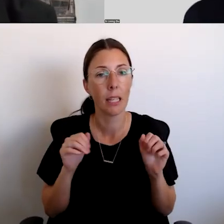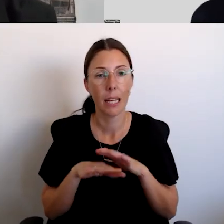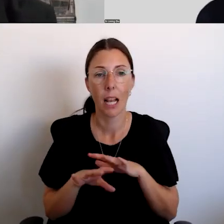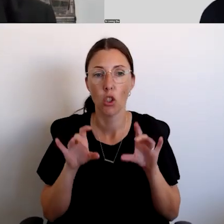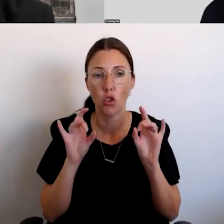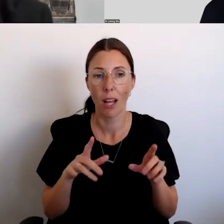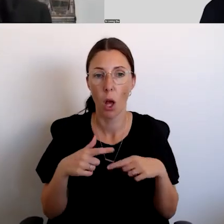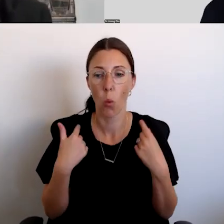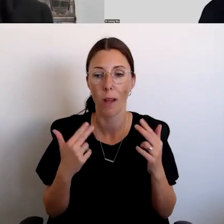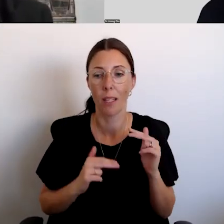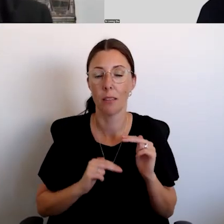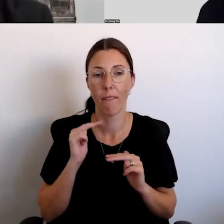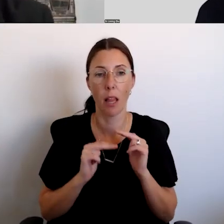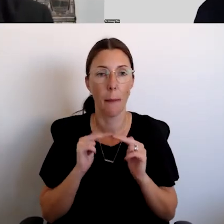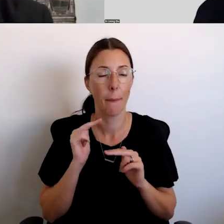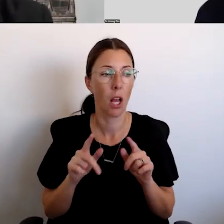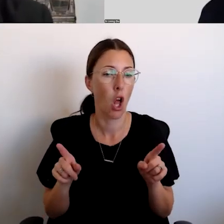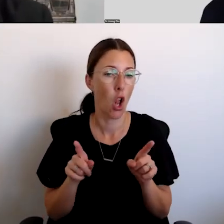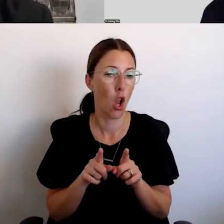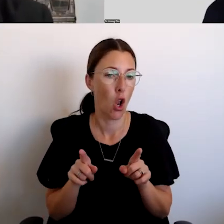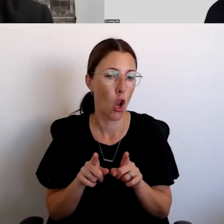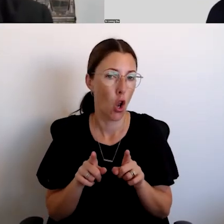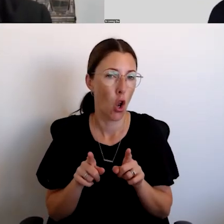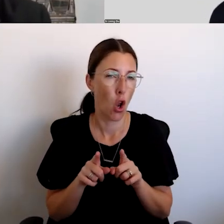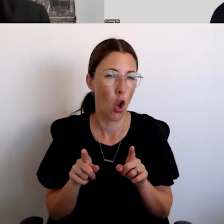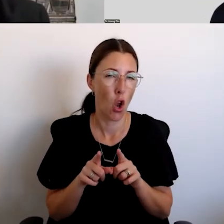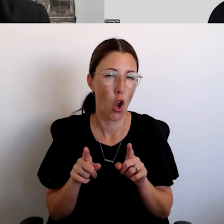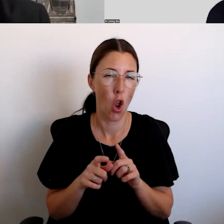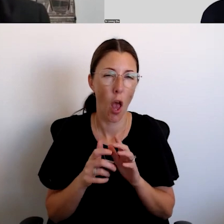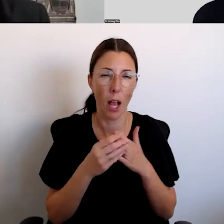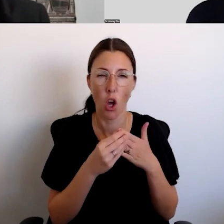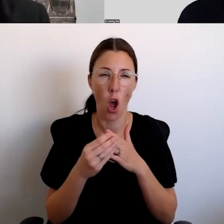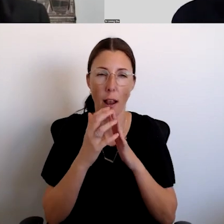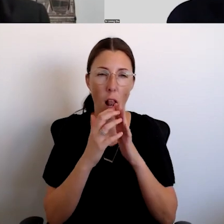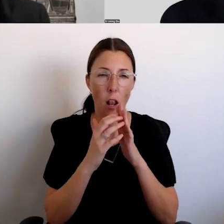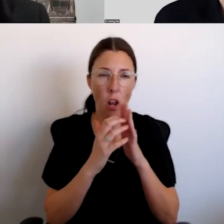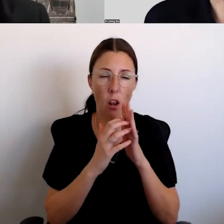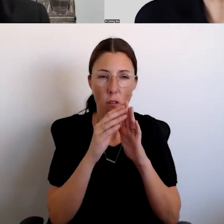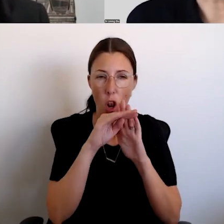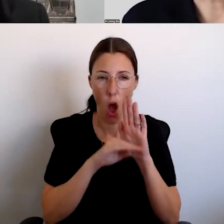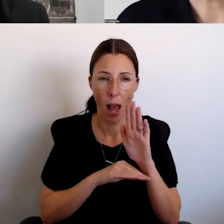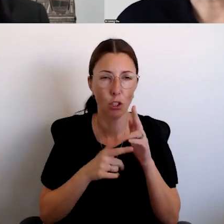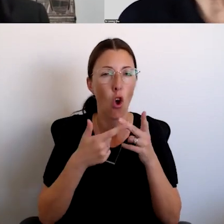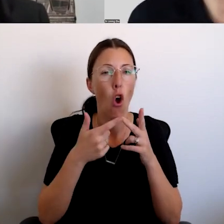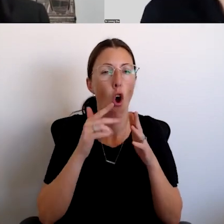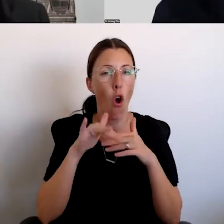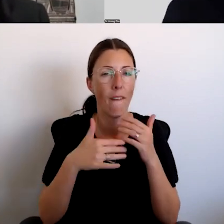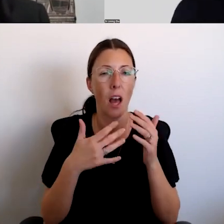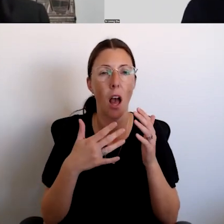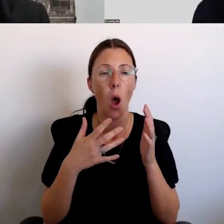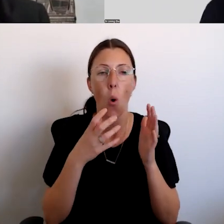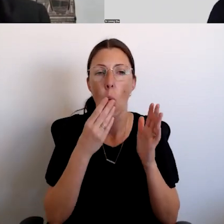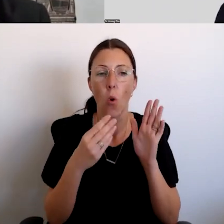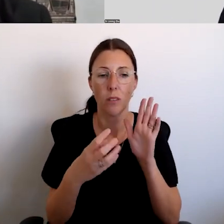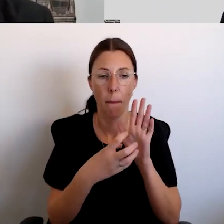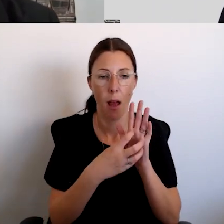developing like de facto standards, like guidelines on AI watermarking, labeling, as you know, and AI safety standards. I think standards plays